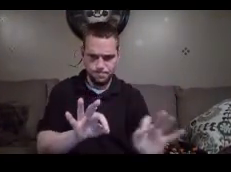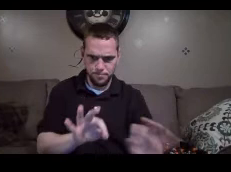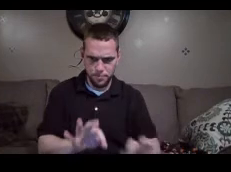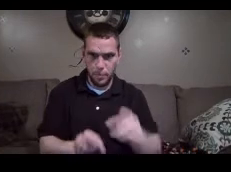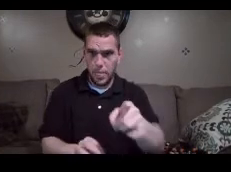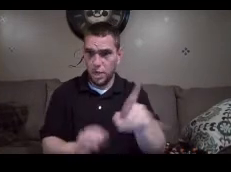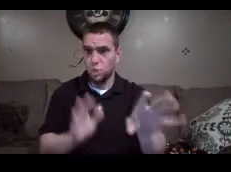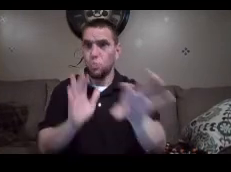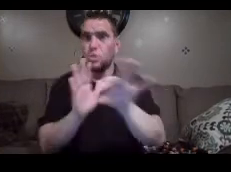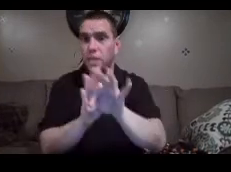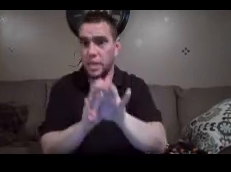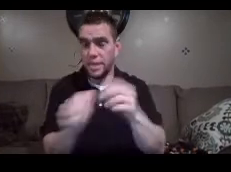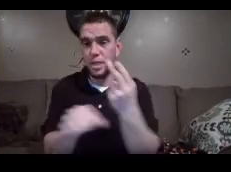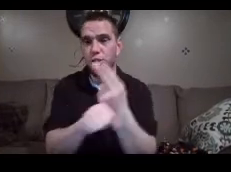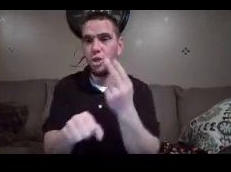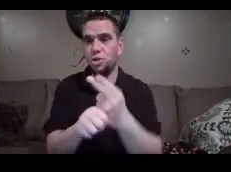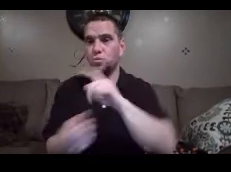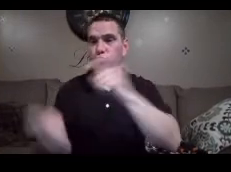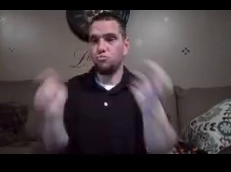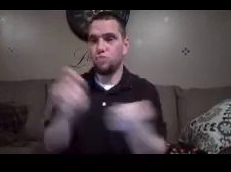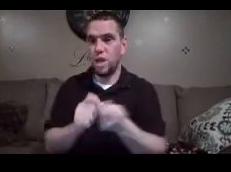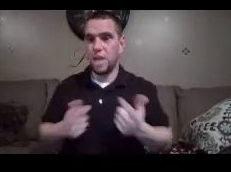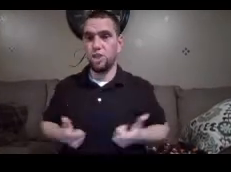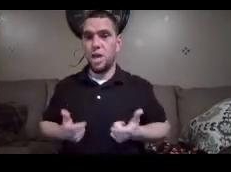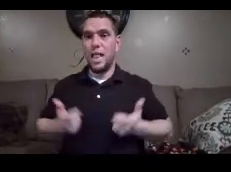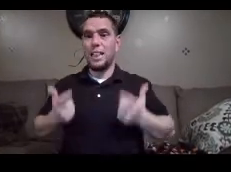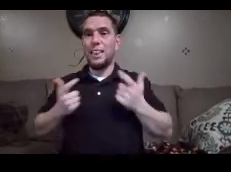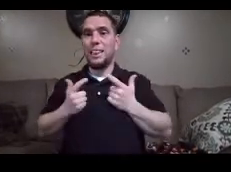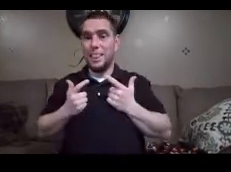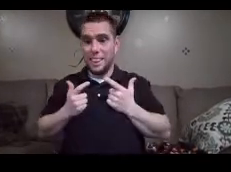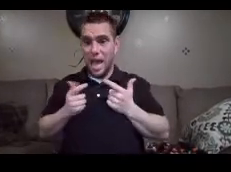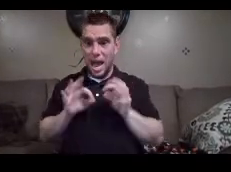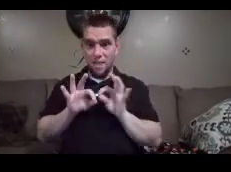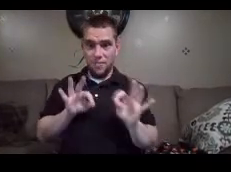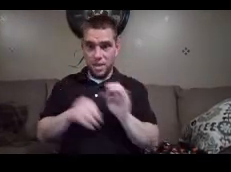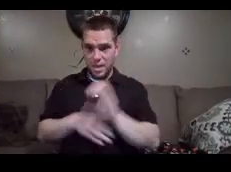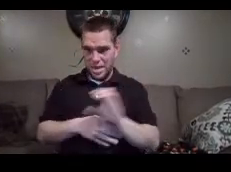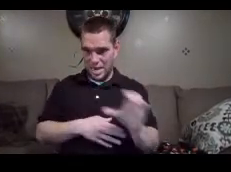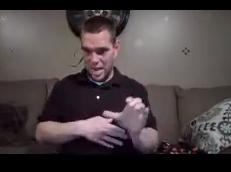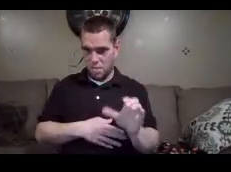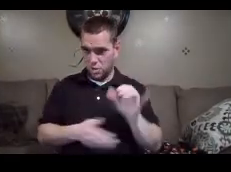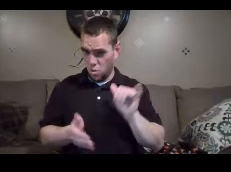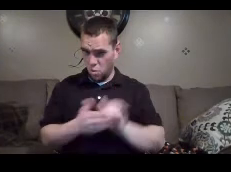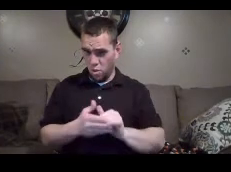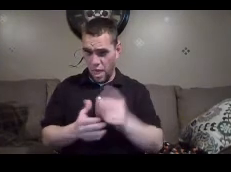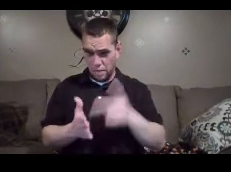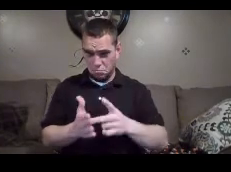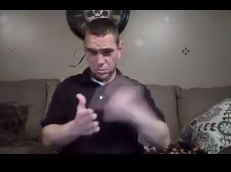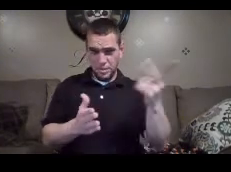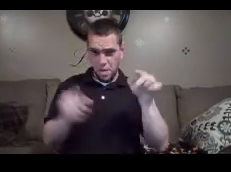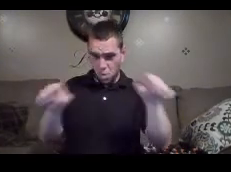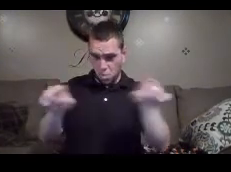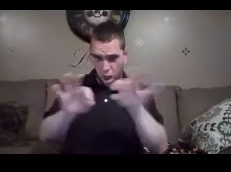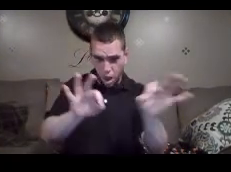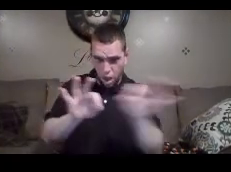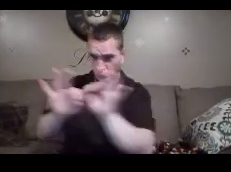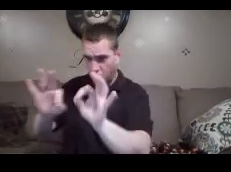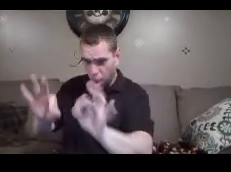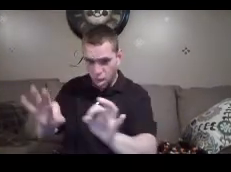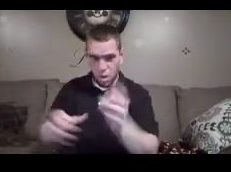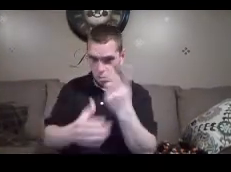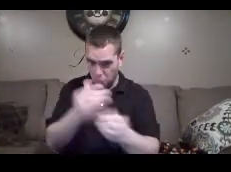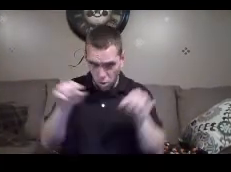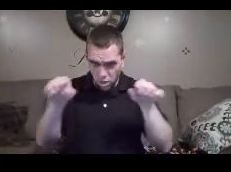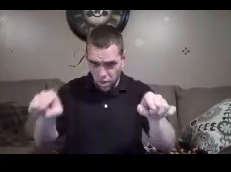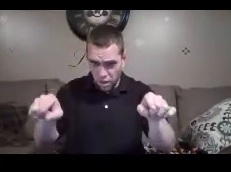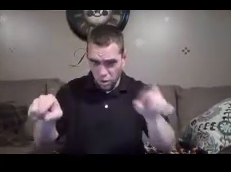use live captions during the presentation, will it duplicate it on the screen? Yes, it will duplicate it. So